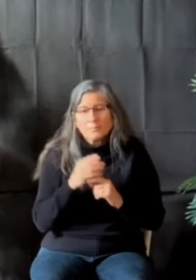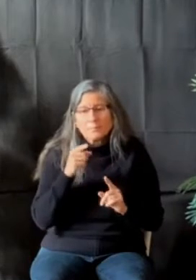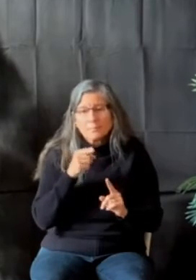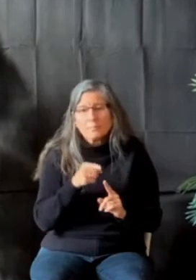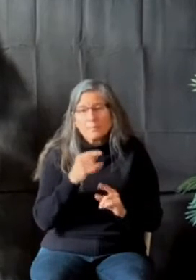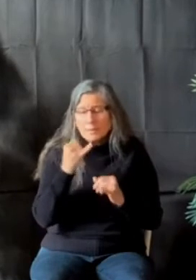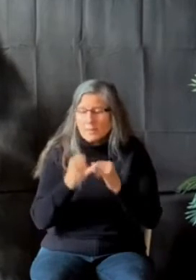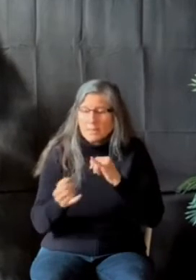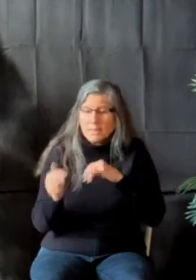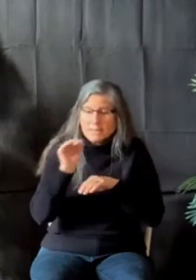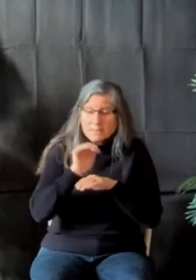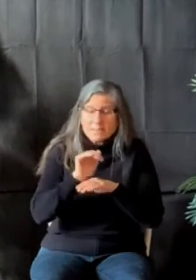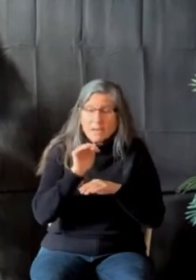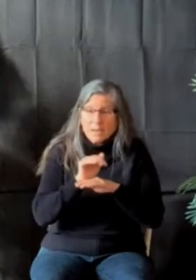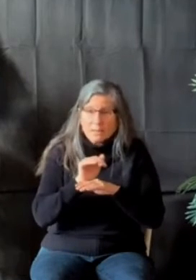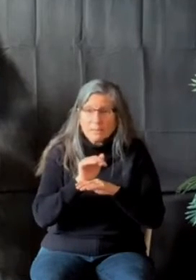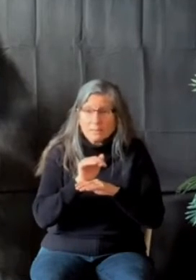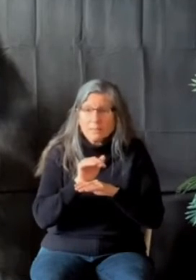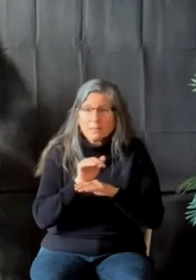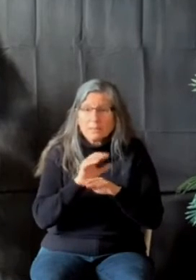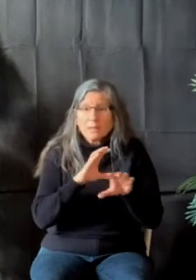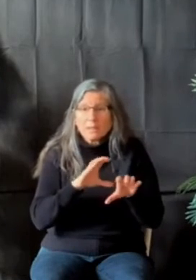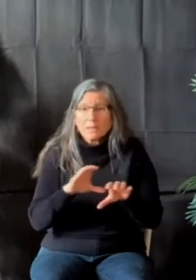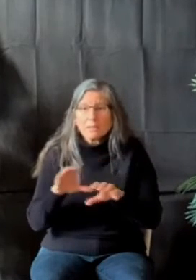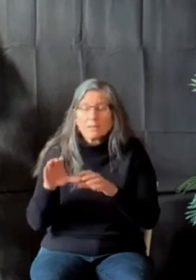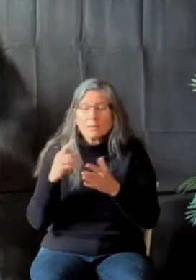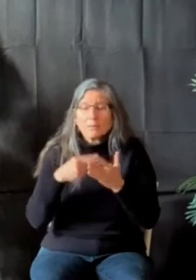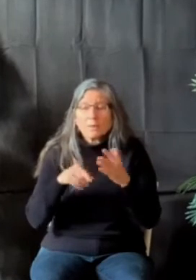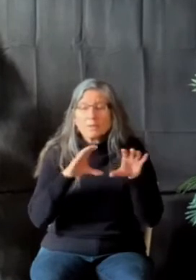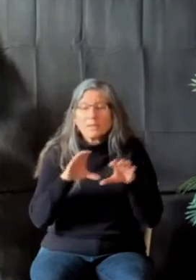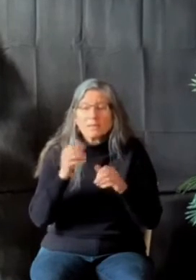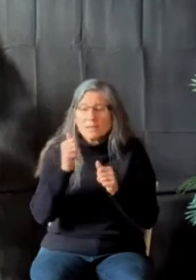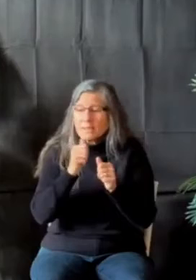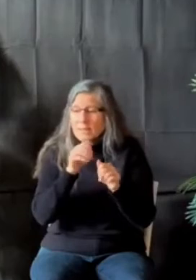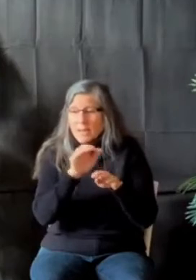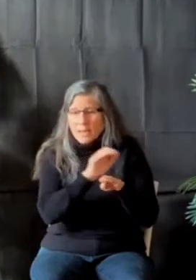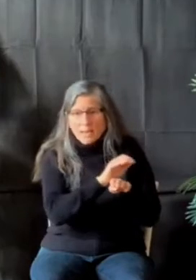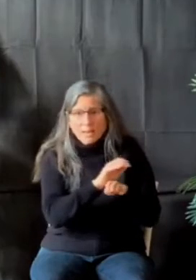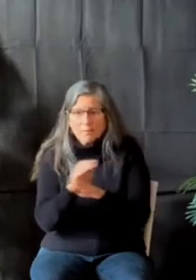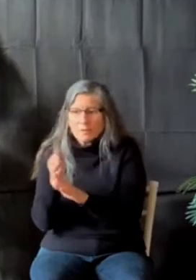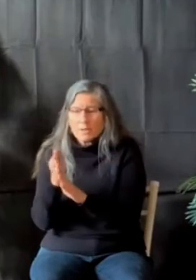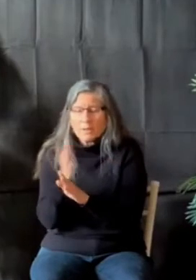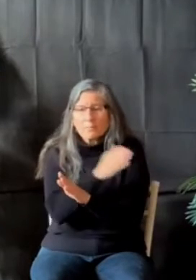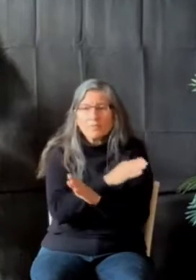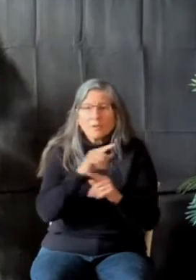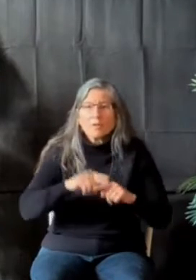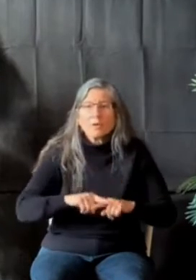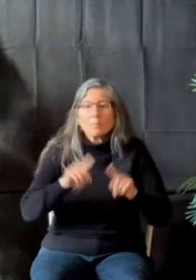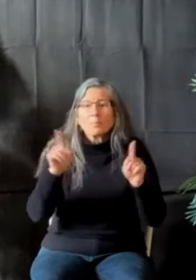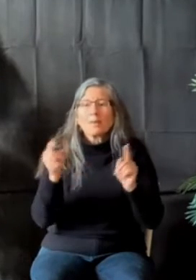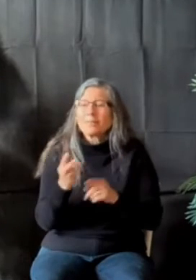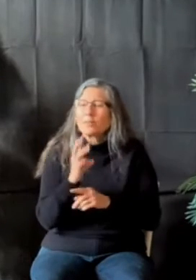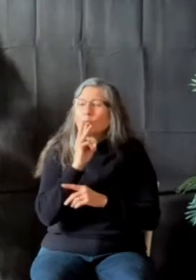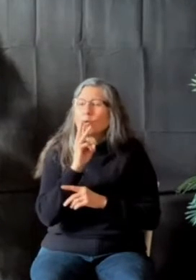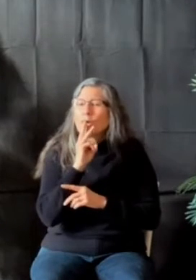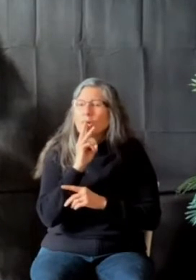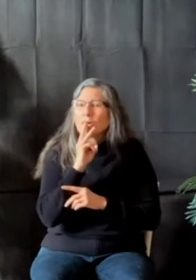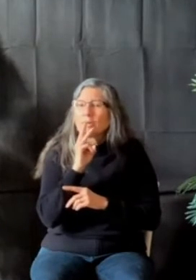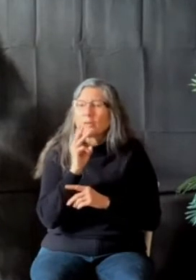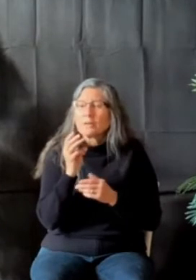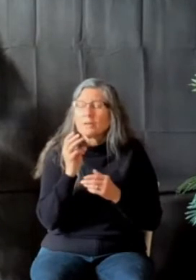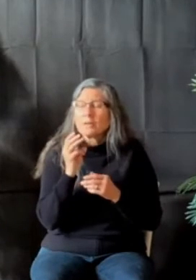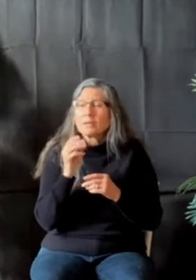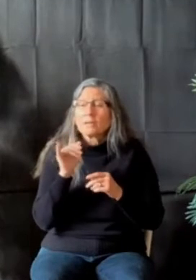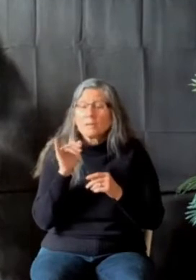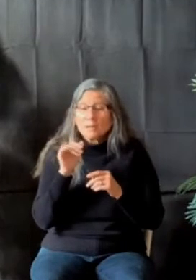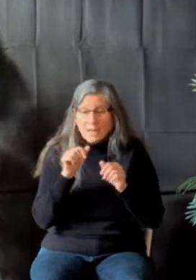that last night, they did what they had done every night before, with the exception of the water. And in